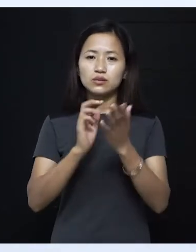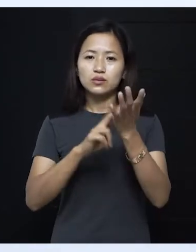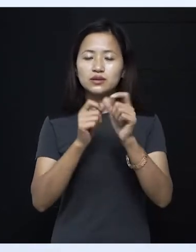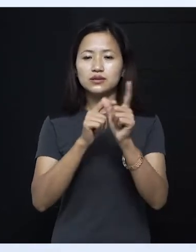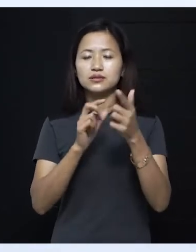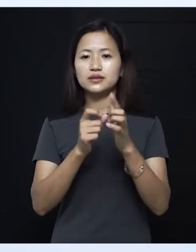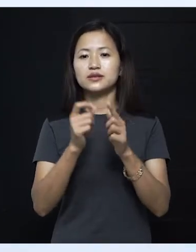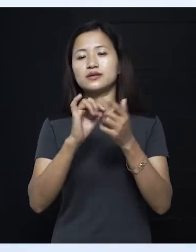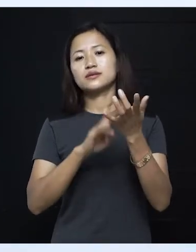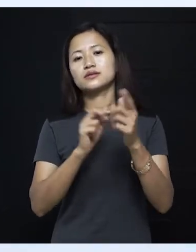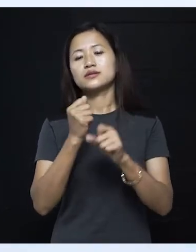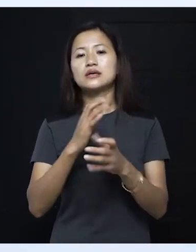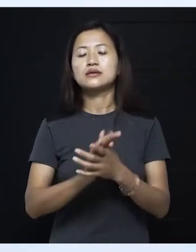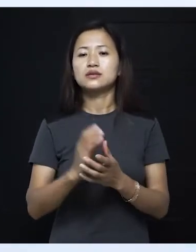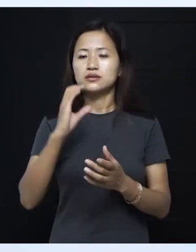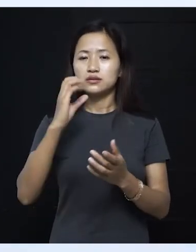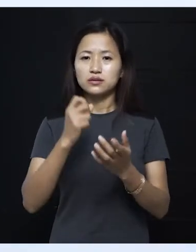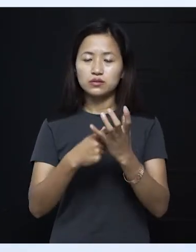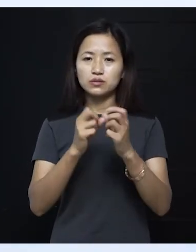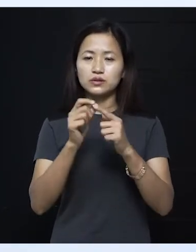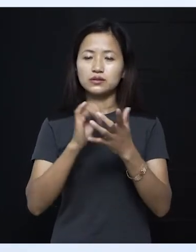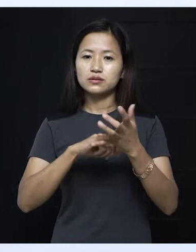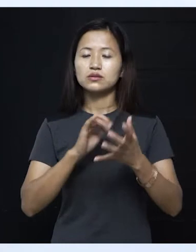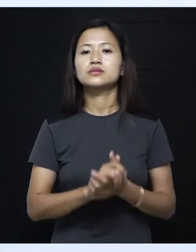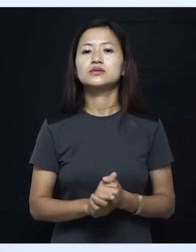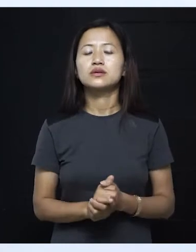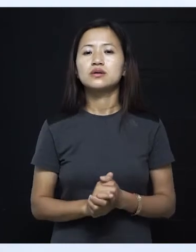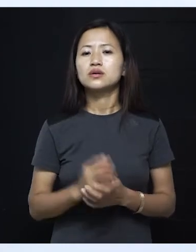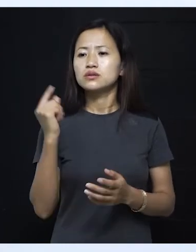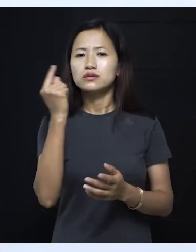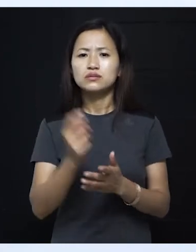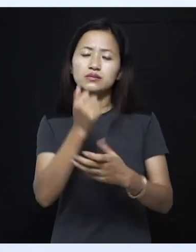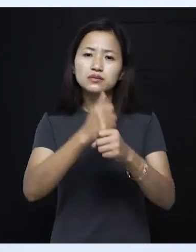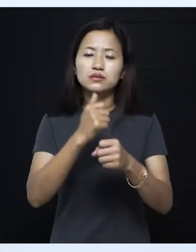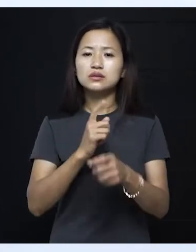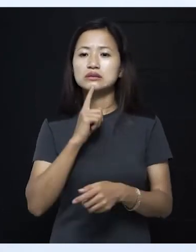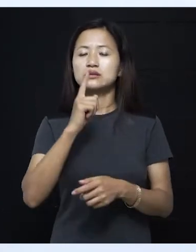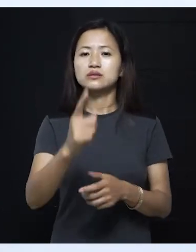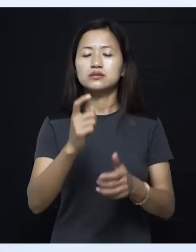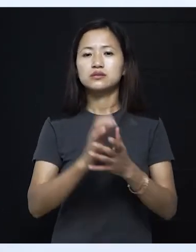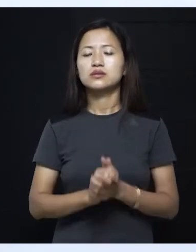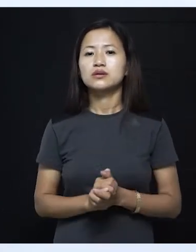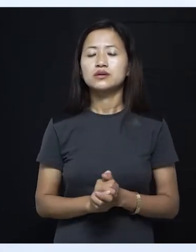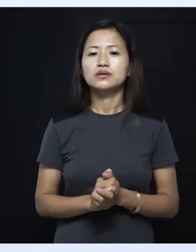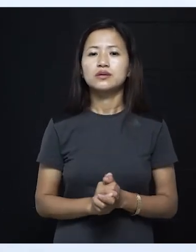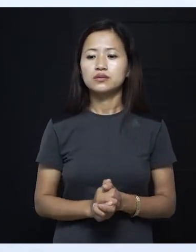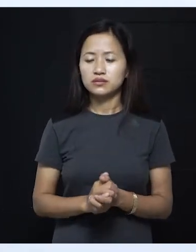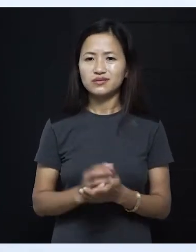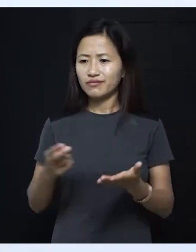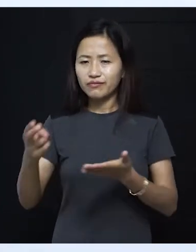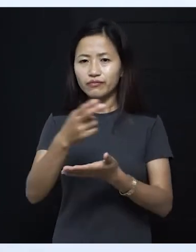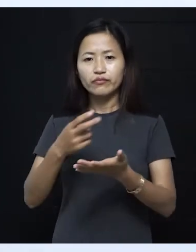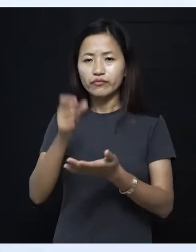crops, etc. So all these were used, that is the government, they introduce all this so that the